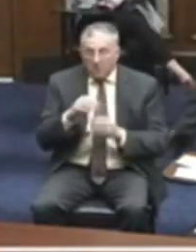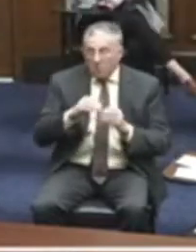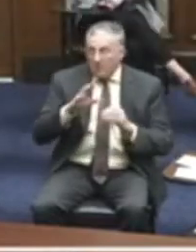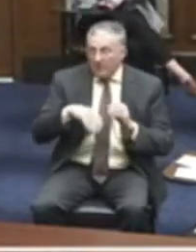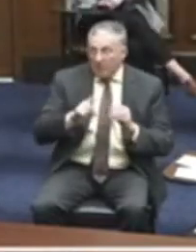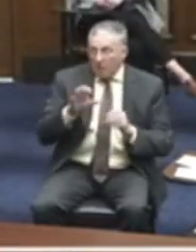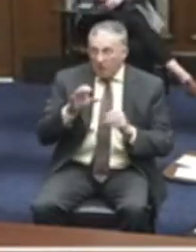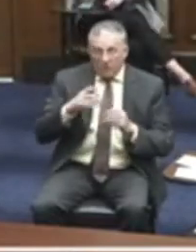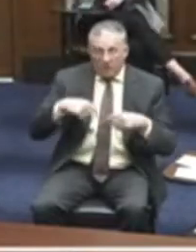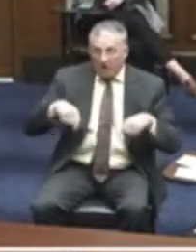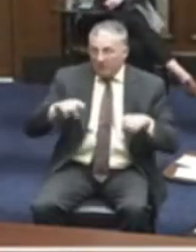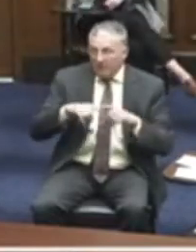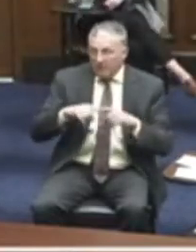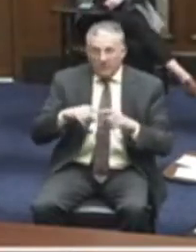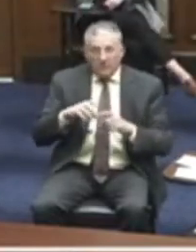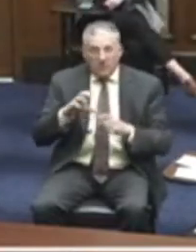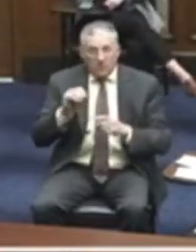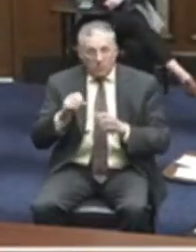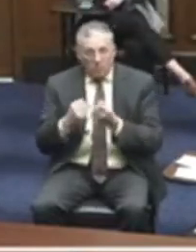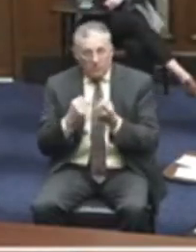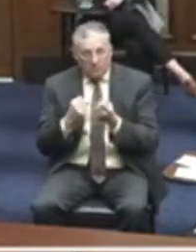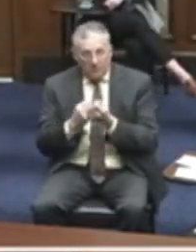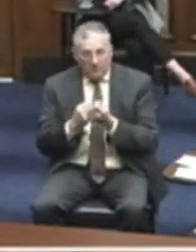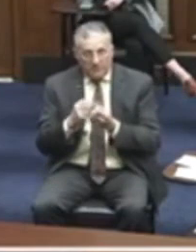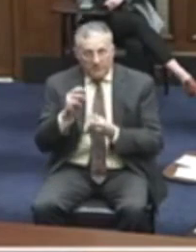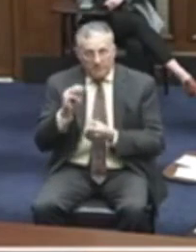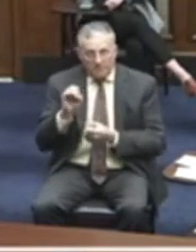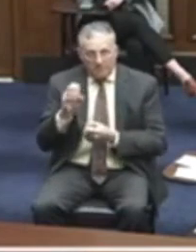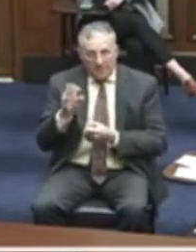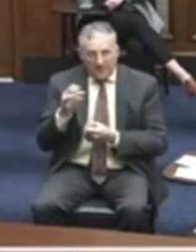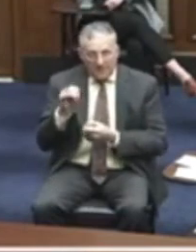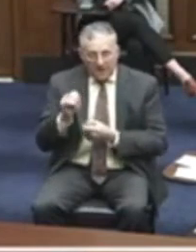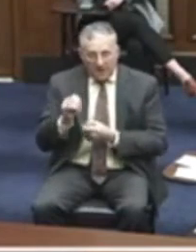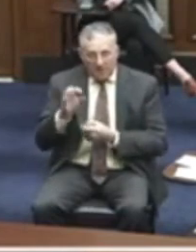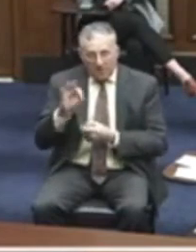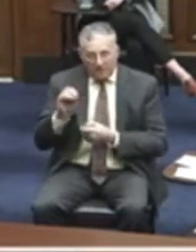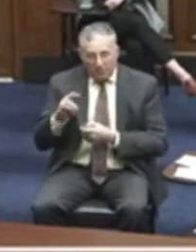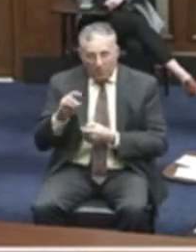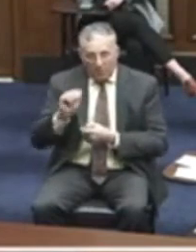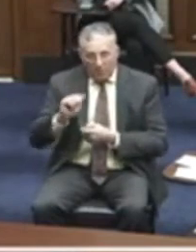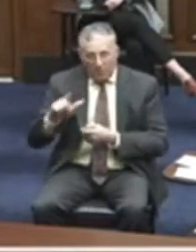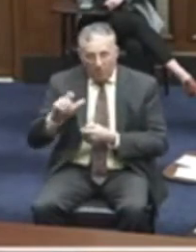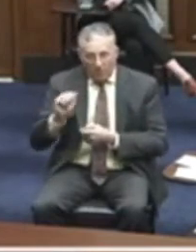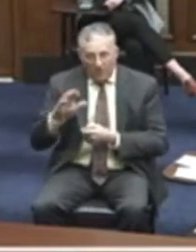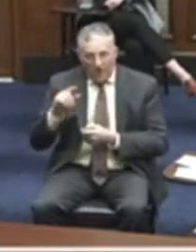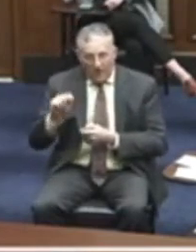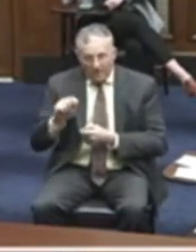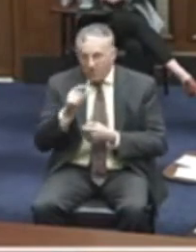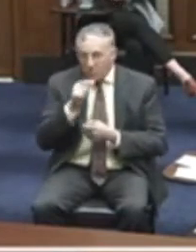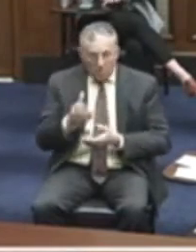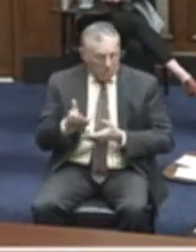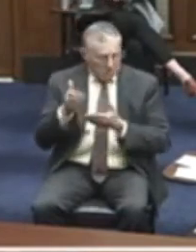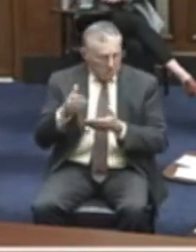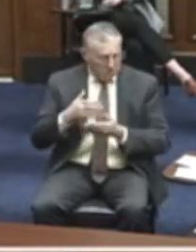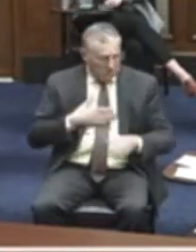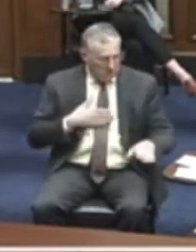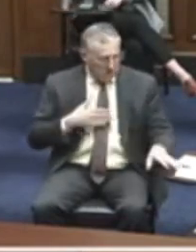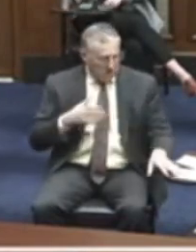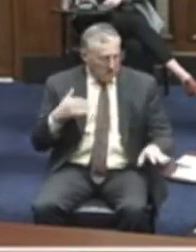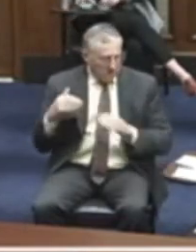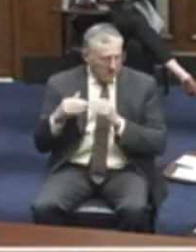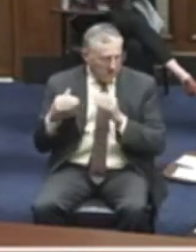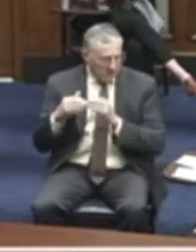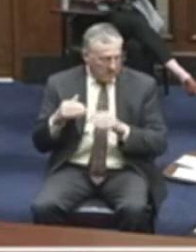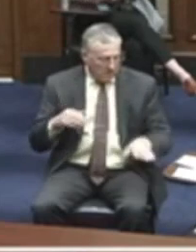us have co-sponsored the Medicare for All Act, as proposed by my colleague, Congresswoman